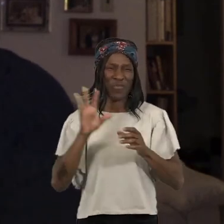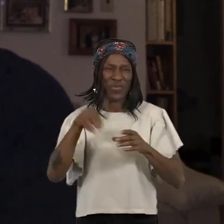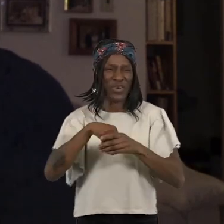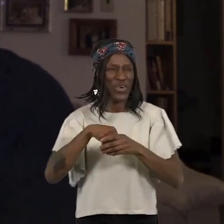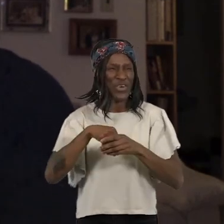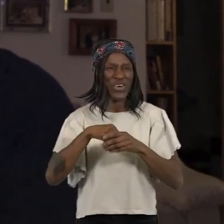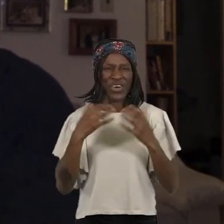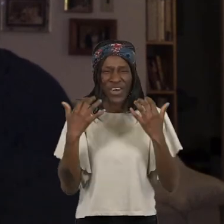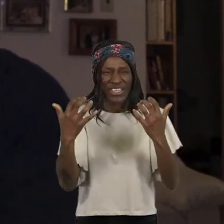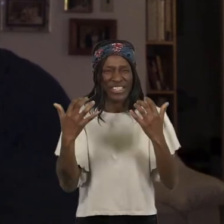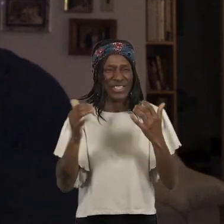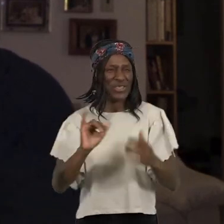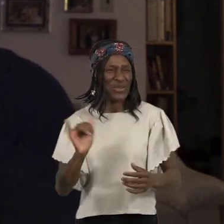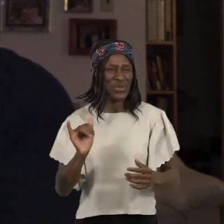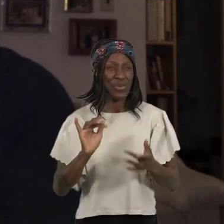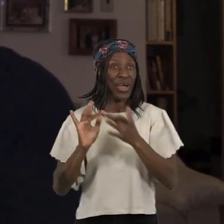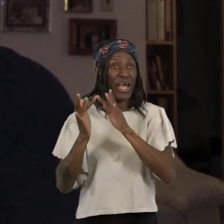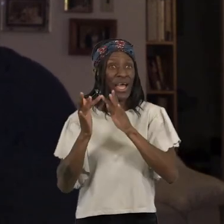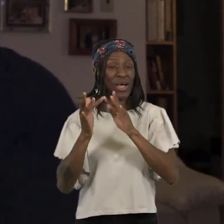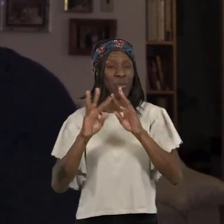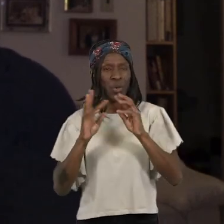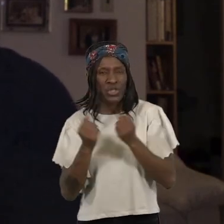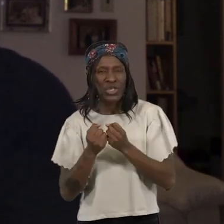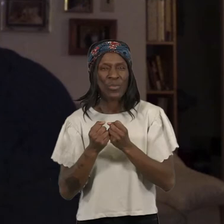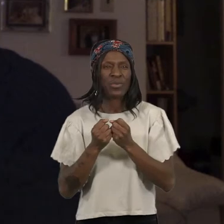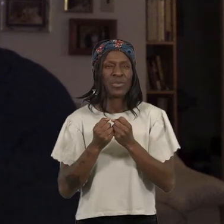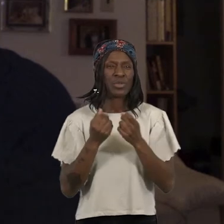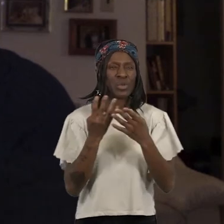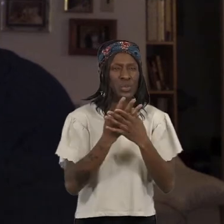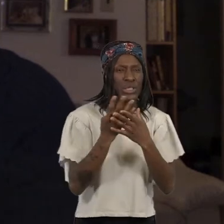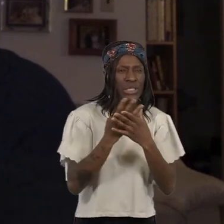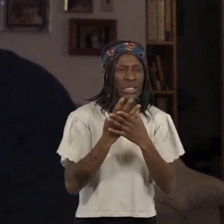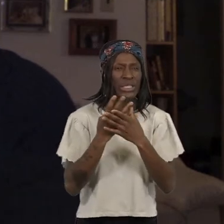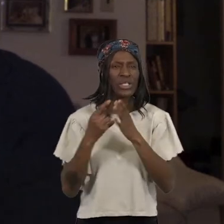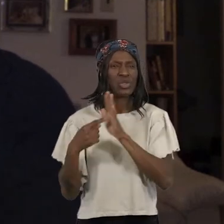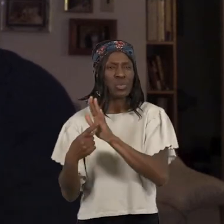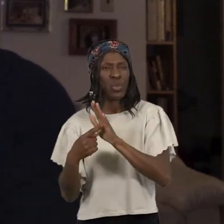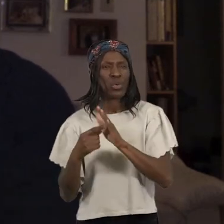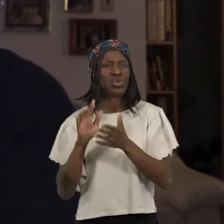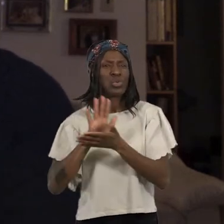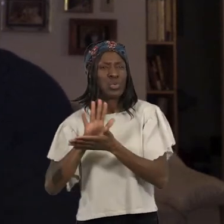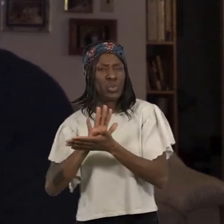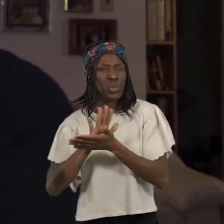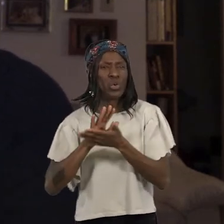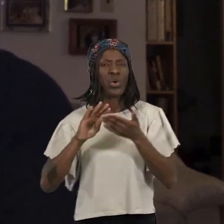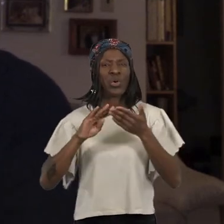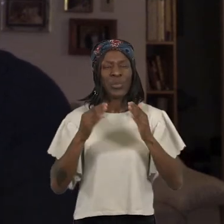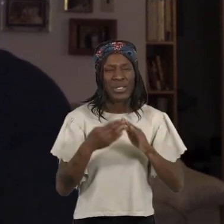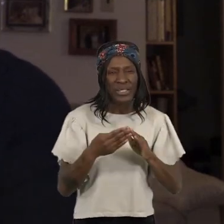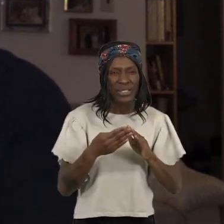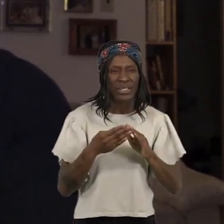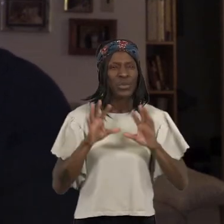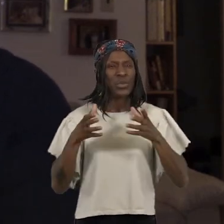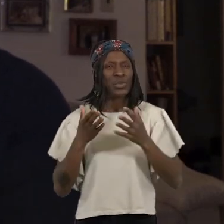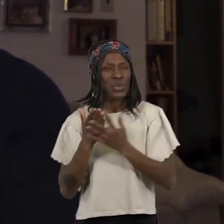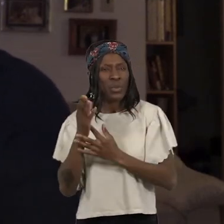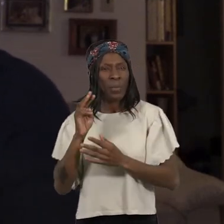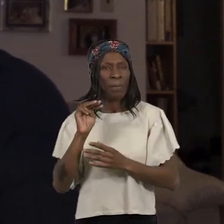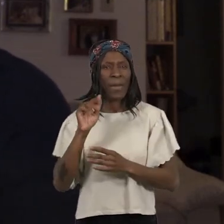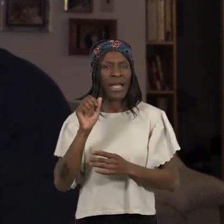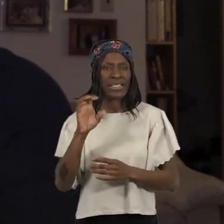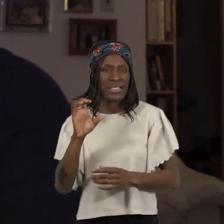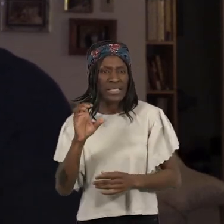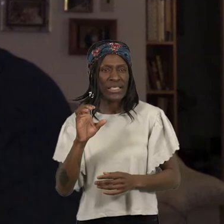and with audience members. Online workshops and screenings available on demand for schools and community groups through